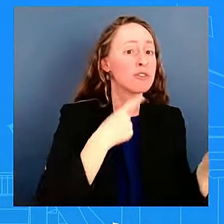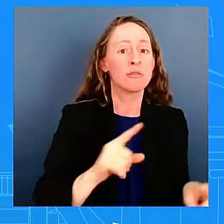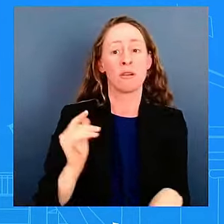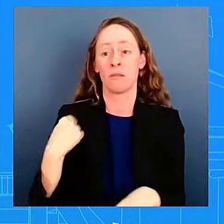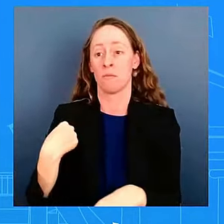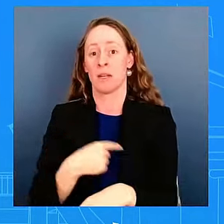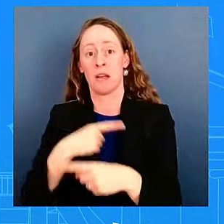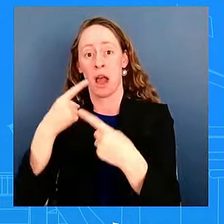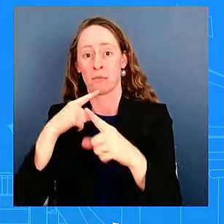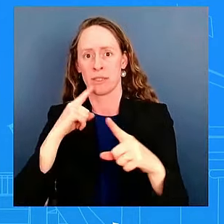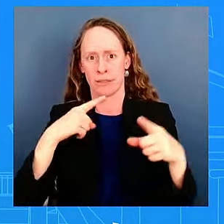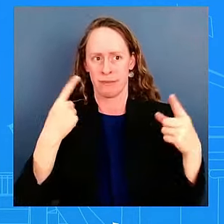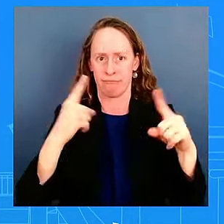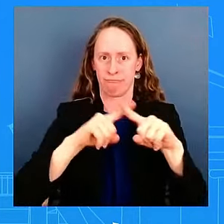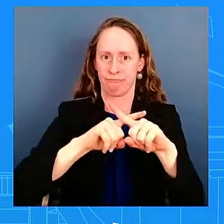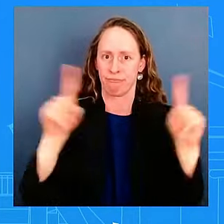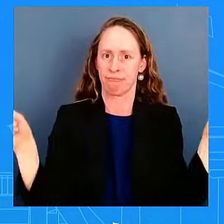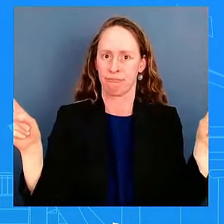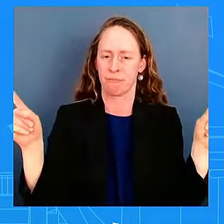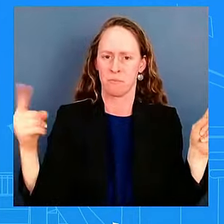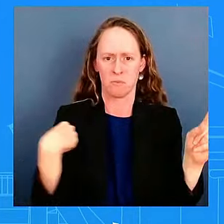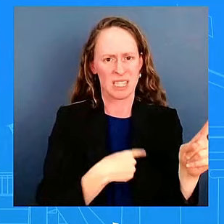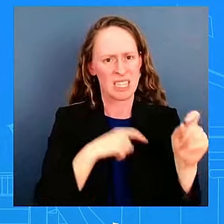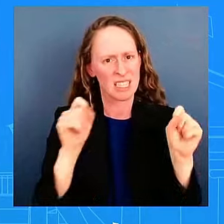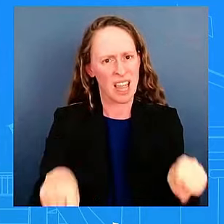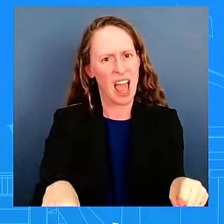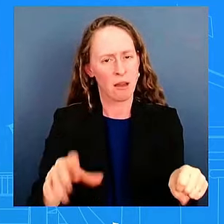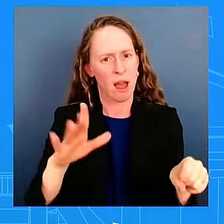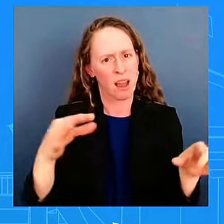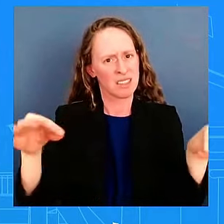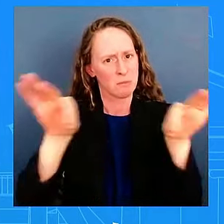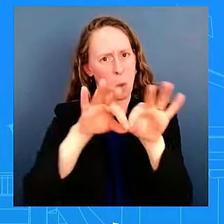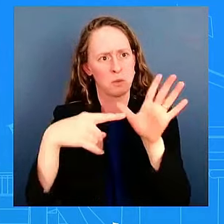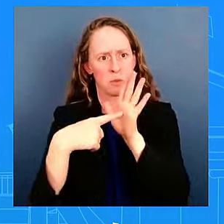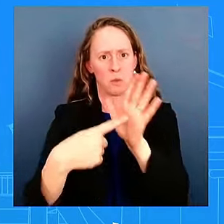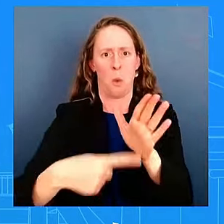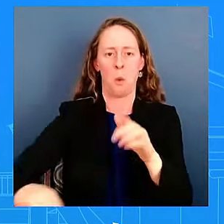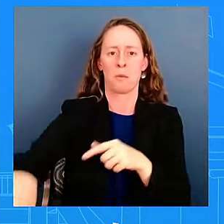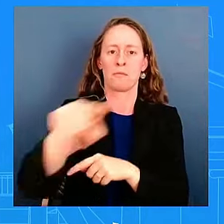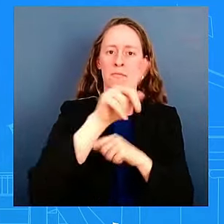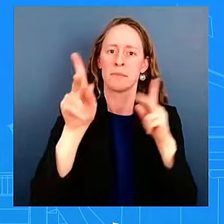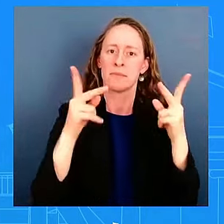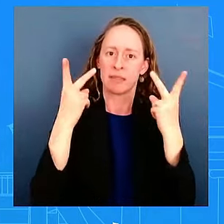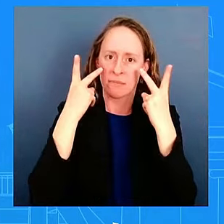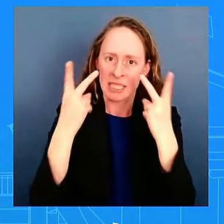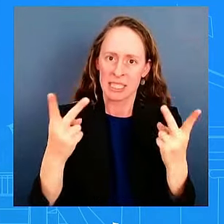to do to show, right, what the American people, what you're all about.